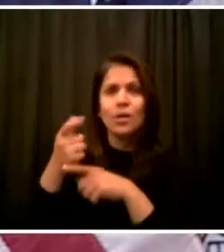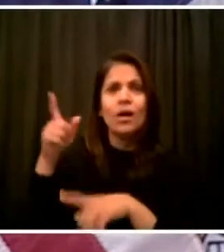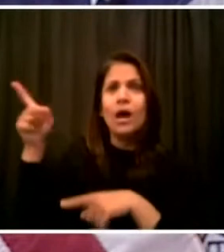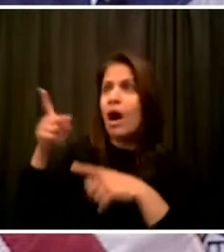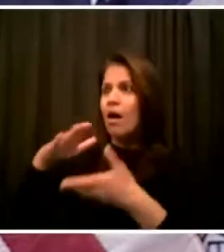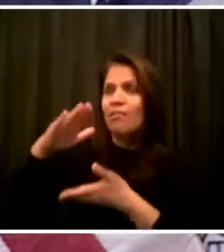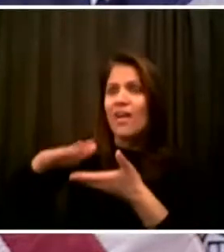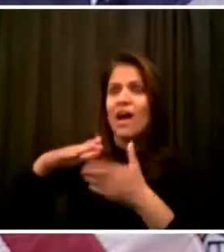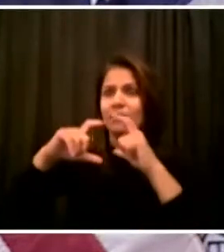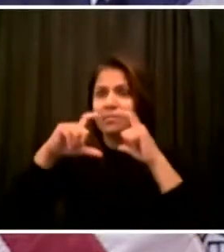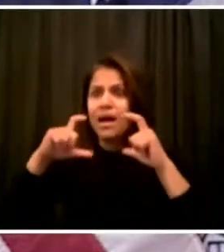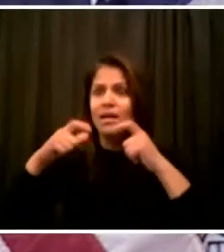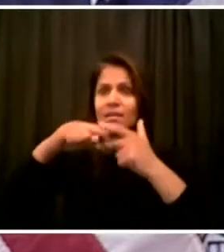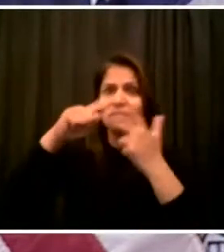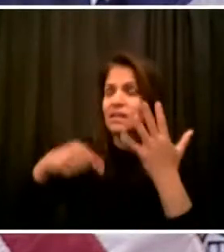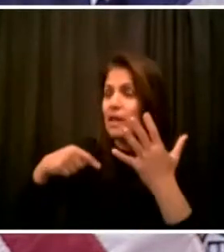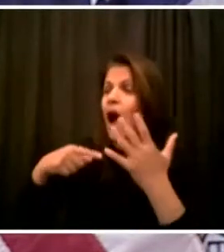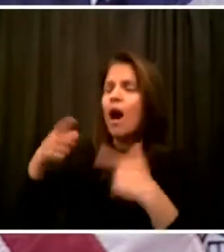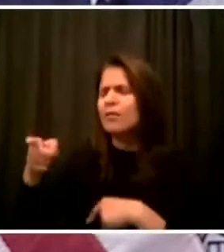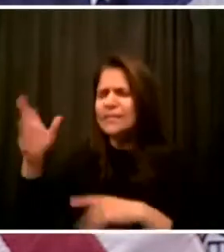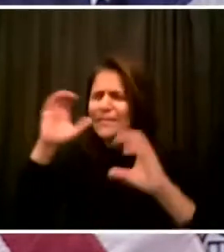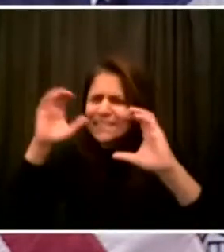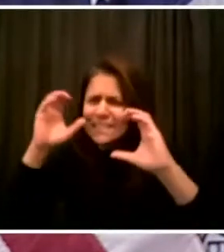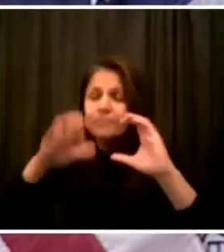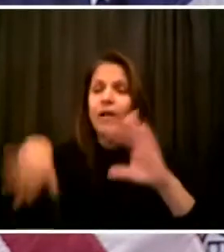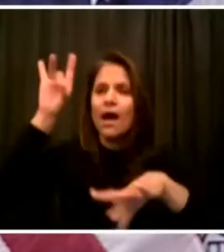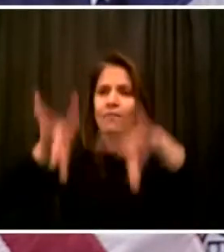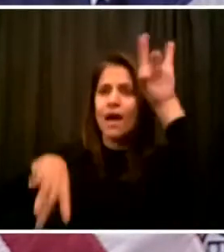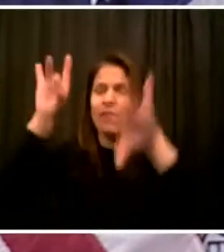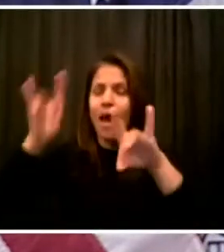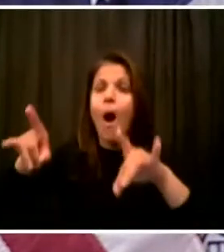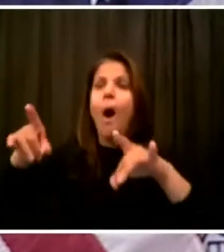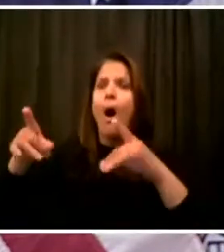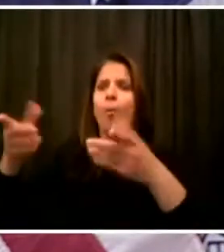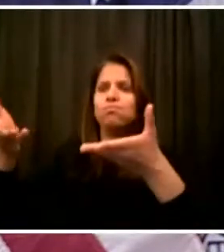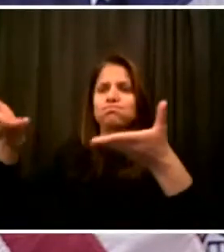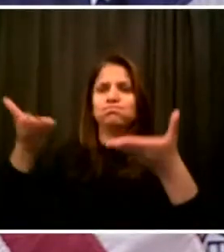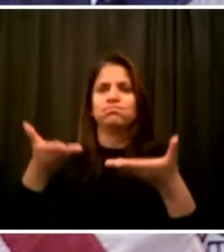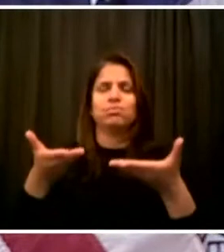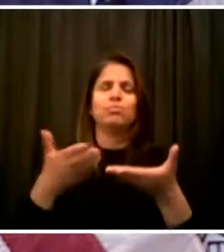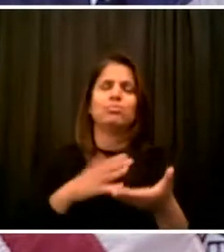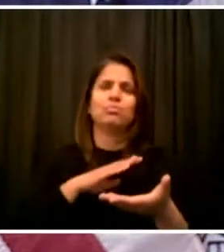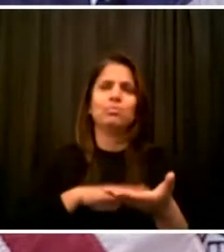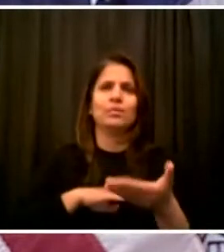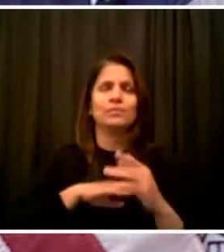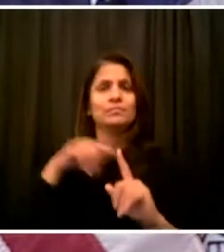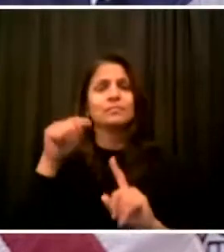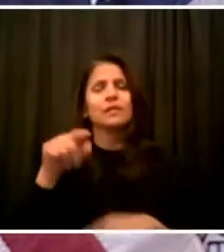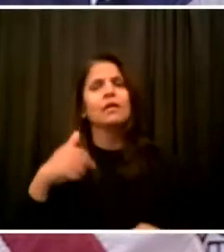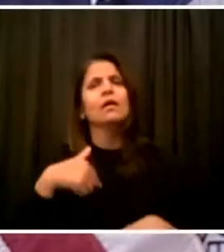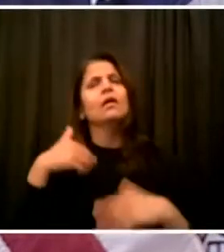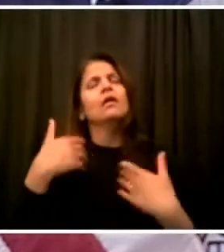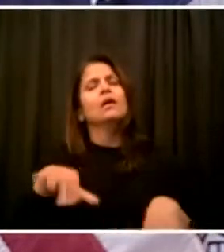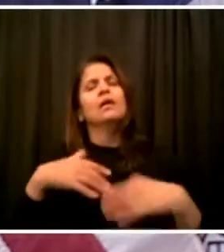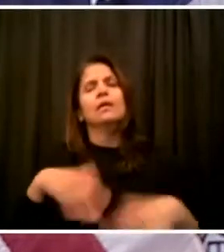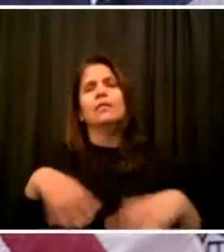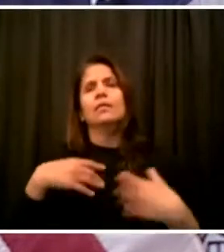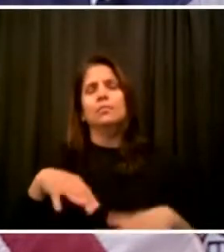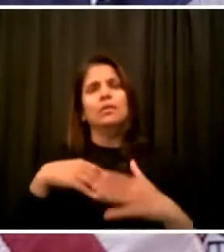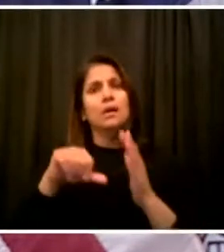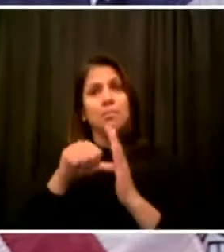I can't emphasize enough, Gwen, that it was touch and go for days and weeks. But this team